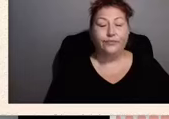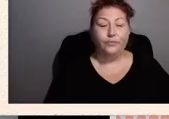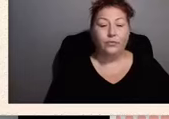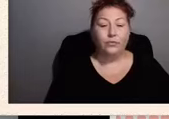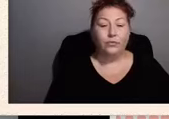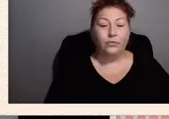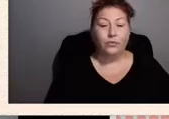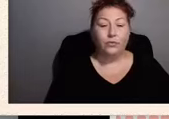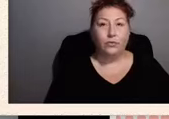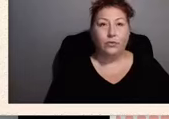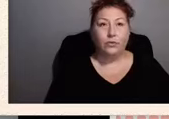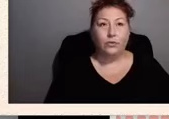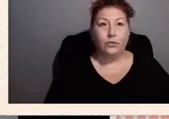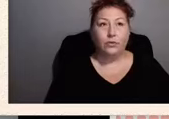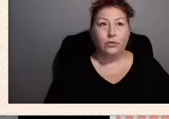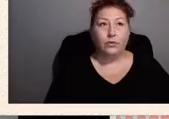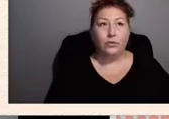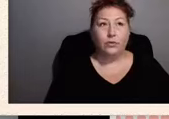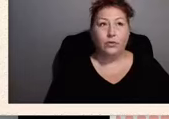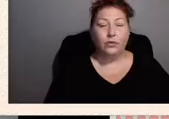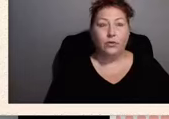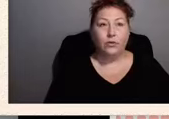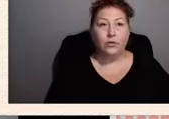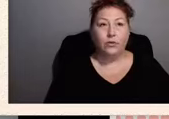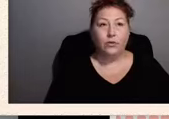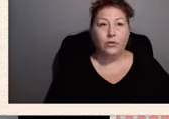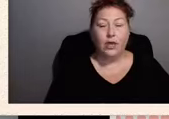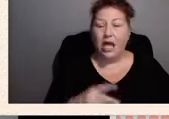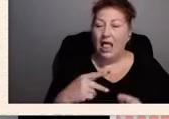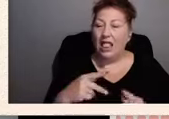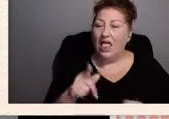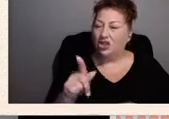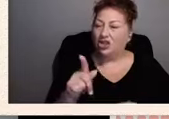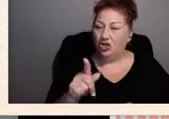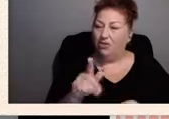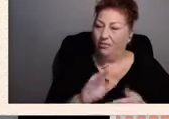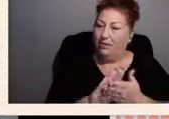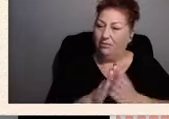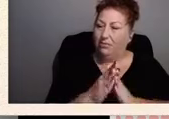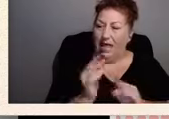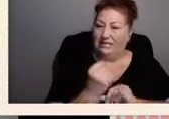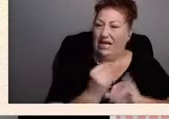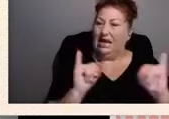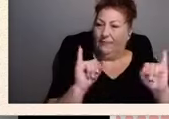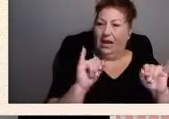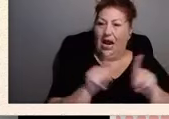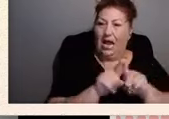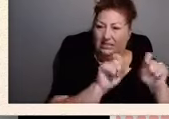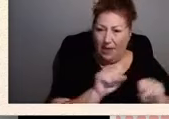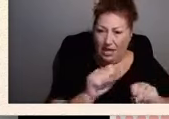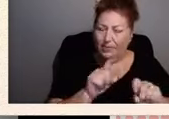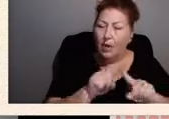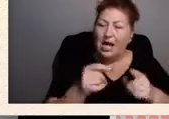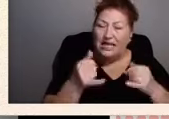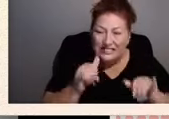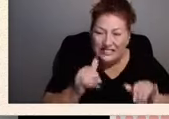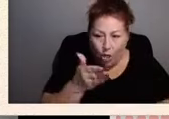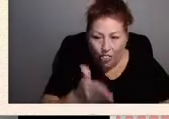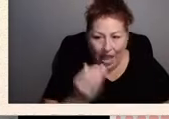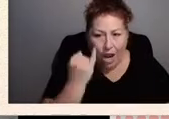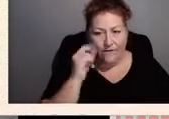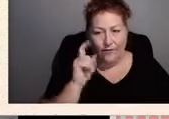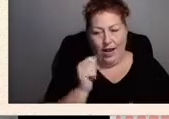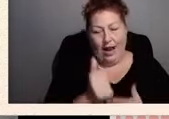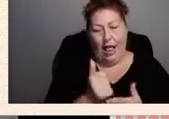lets you be as independent as possible, but is there if you need help.